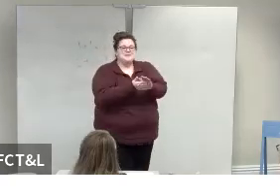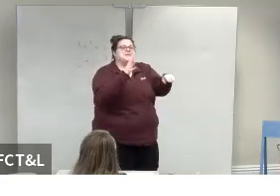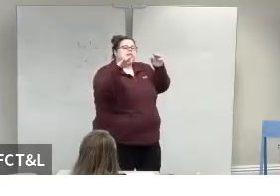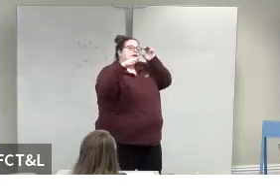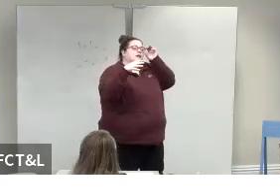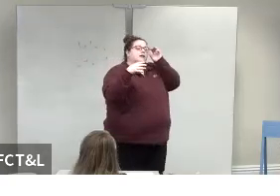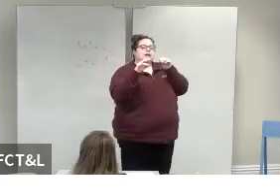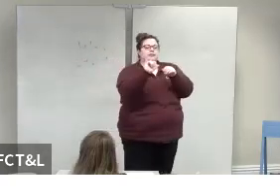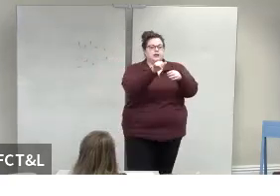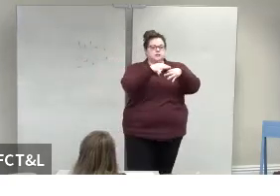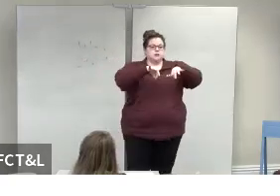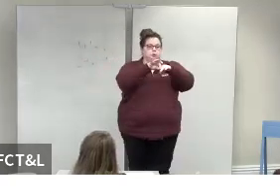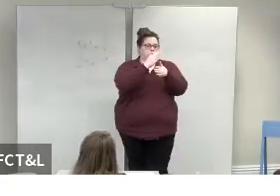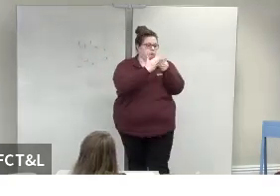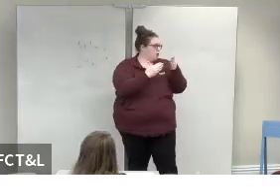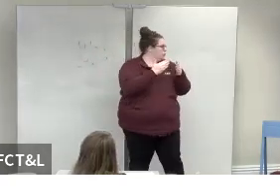I'll explain that later. Okay,